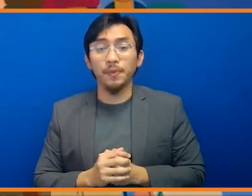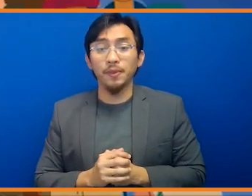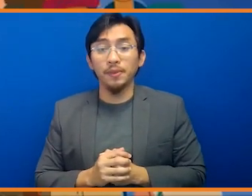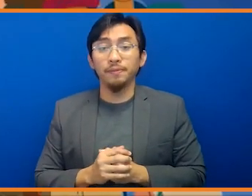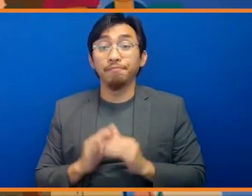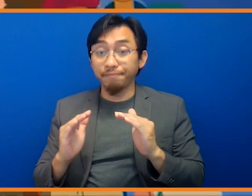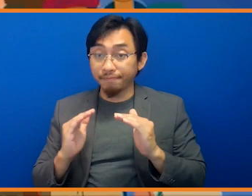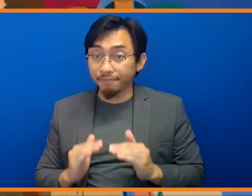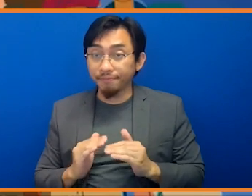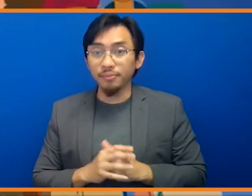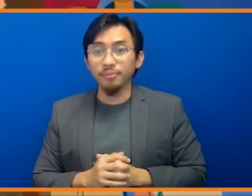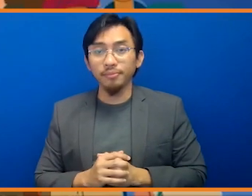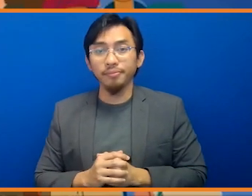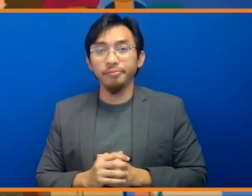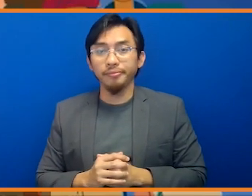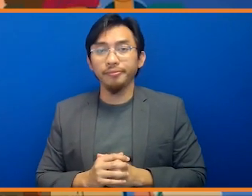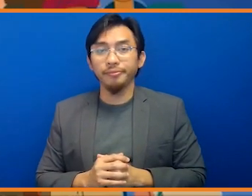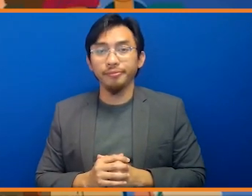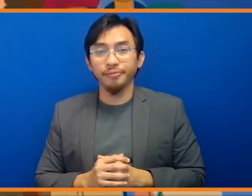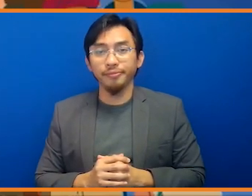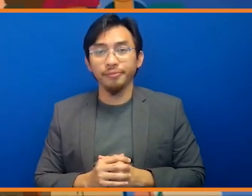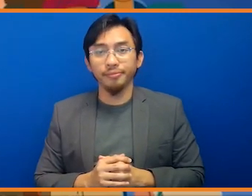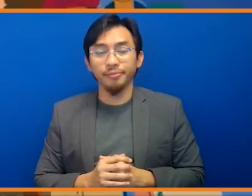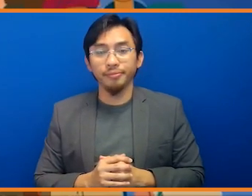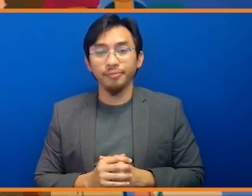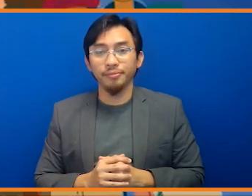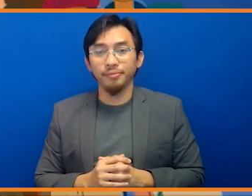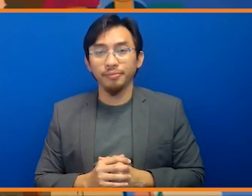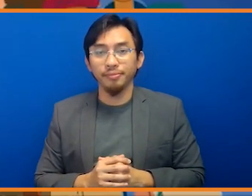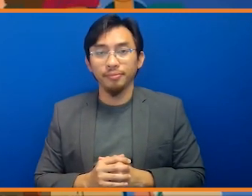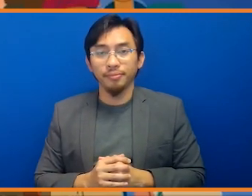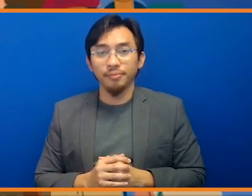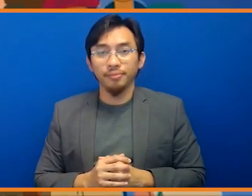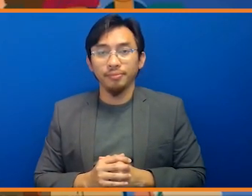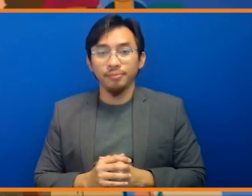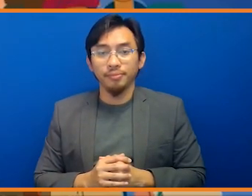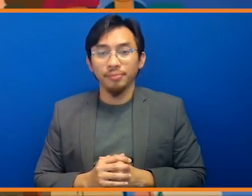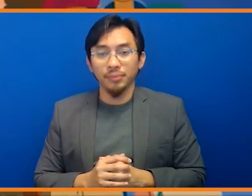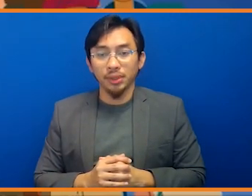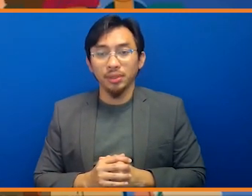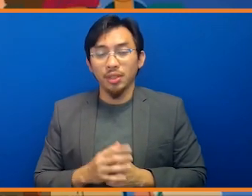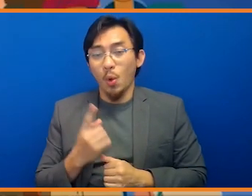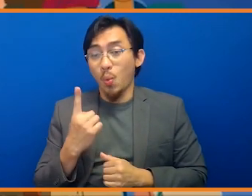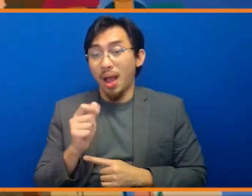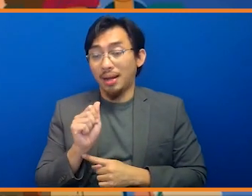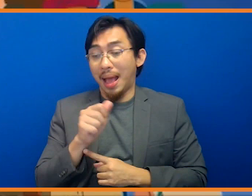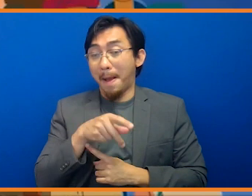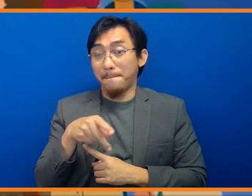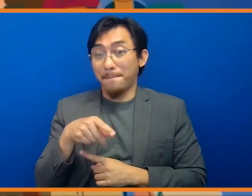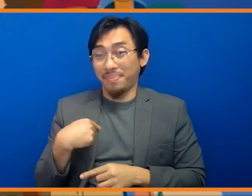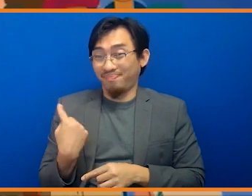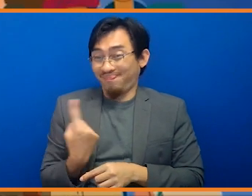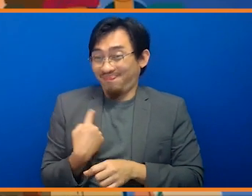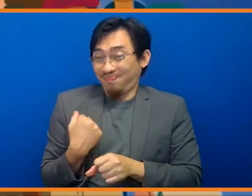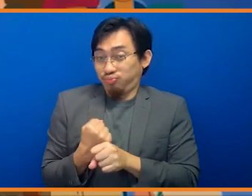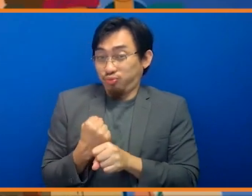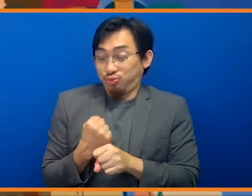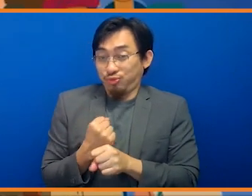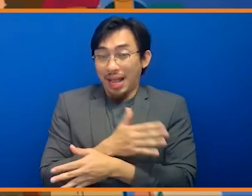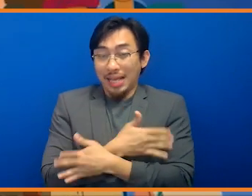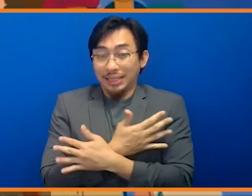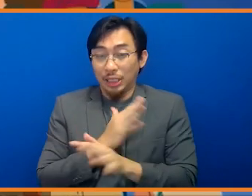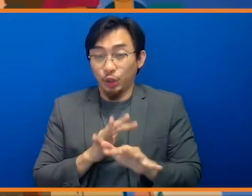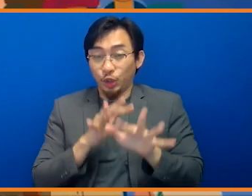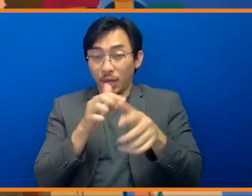So next slide, please. One of the applications we developed is